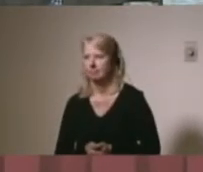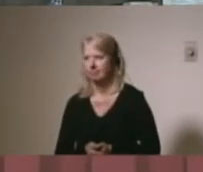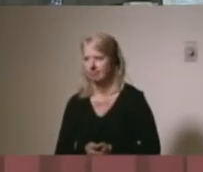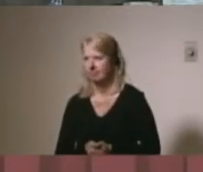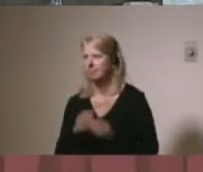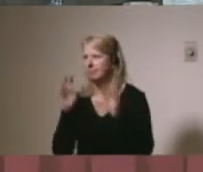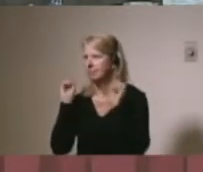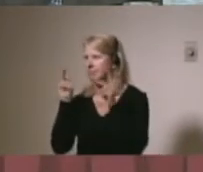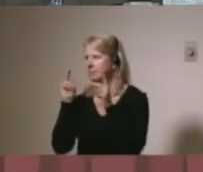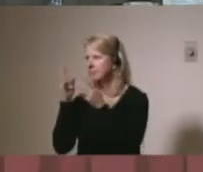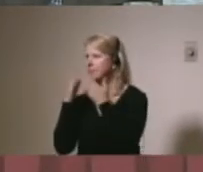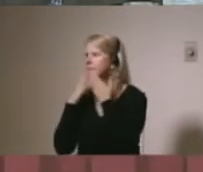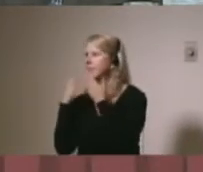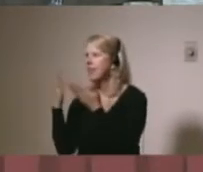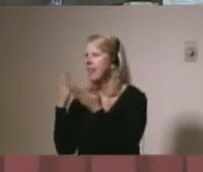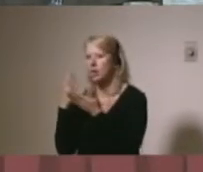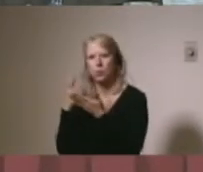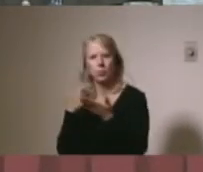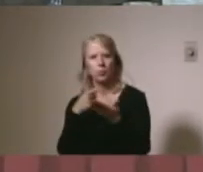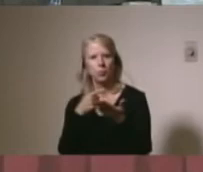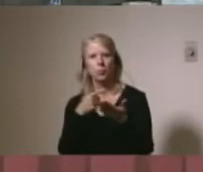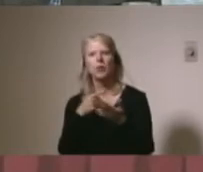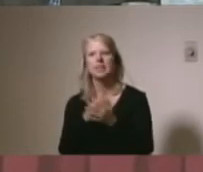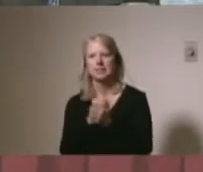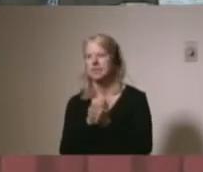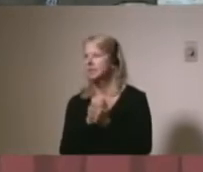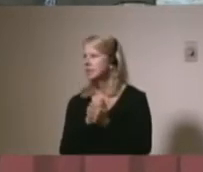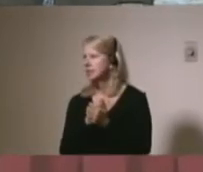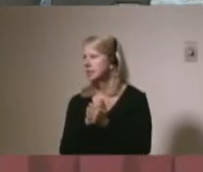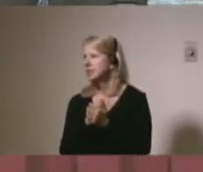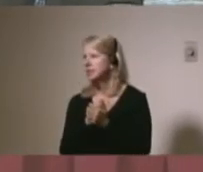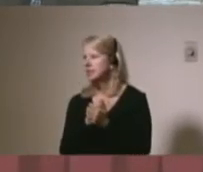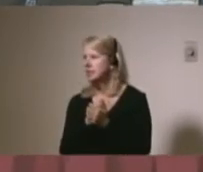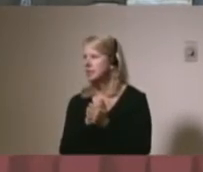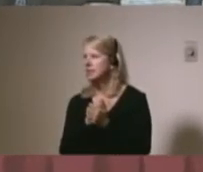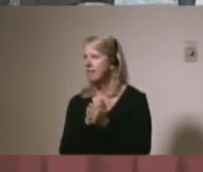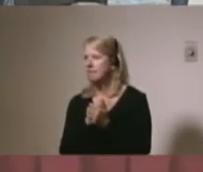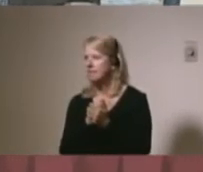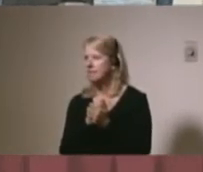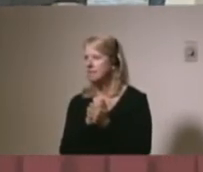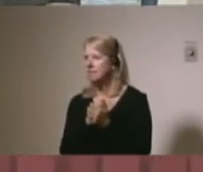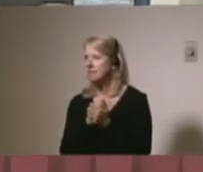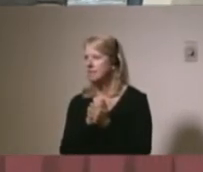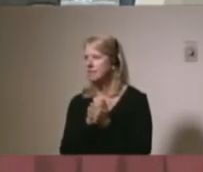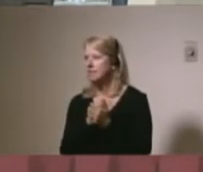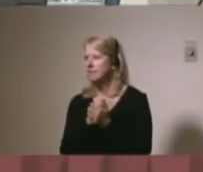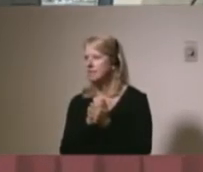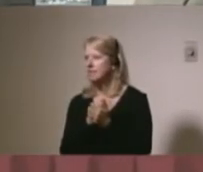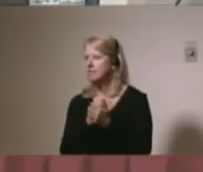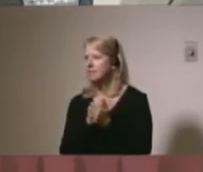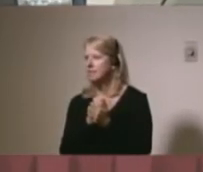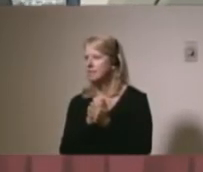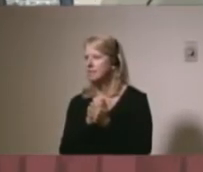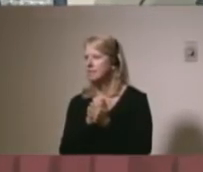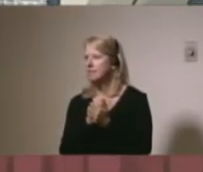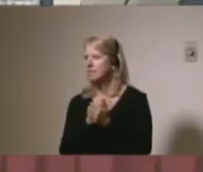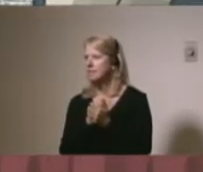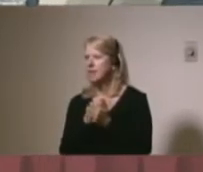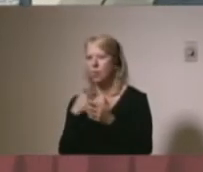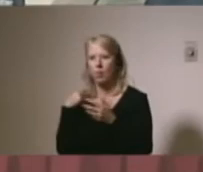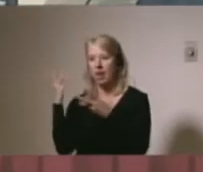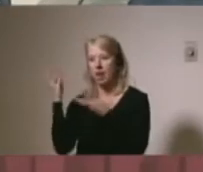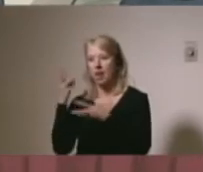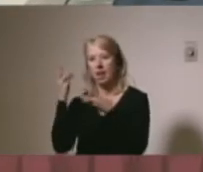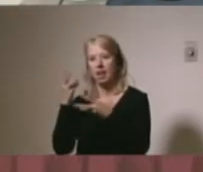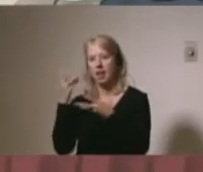Okay, thank you. So we don't have something for our friends of the, how do you call it, the live stream, but